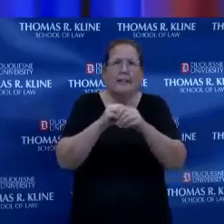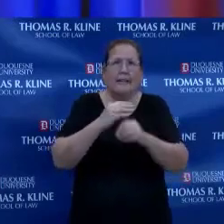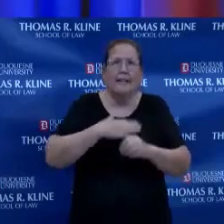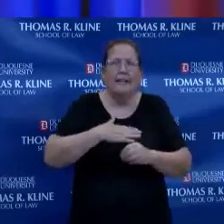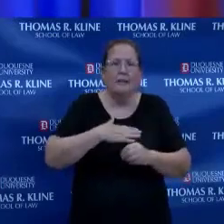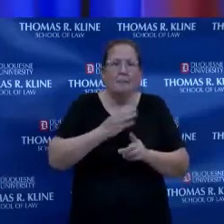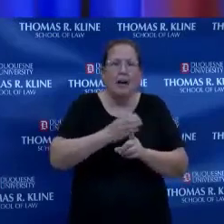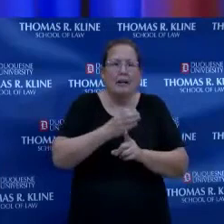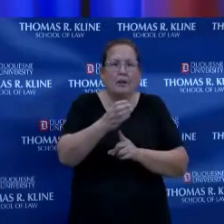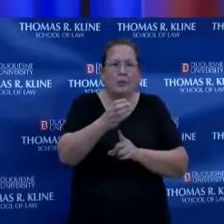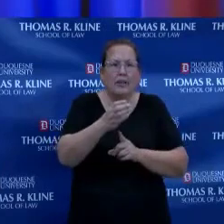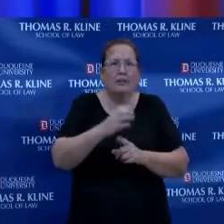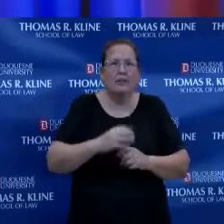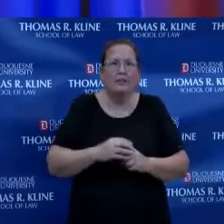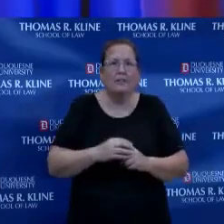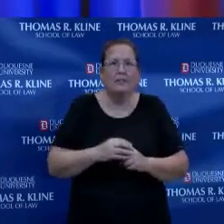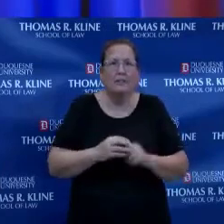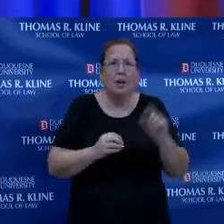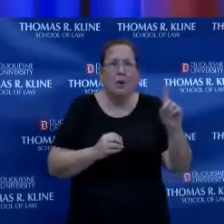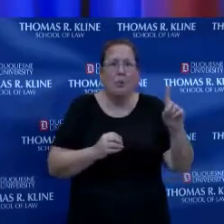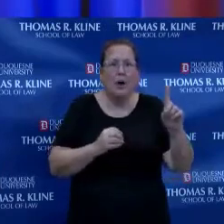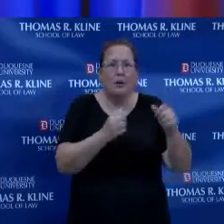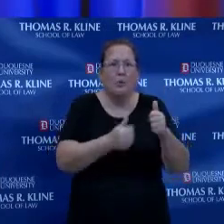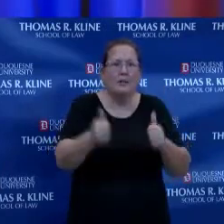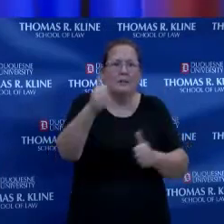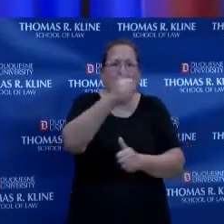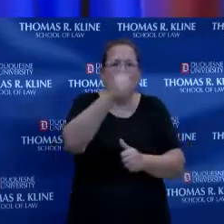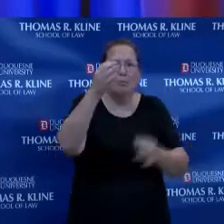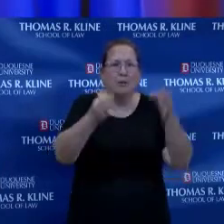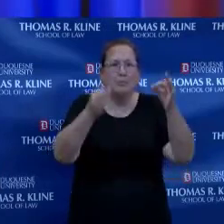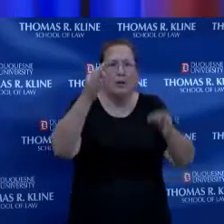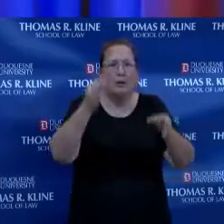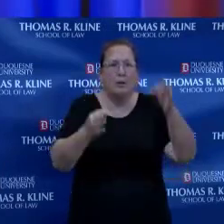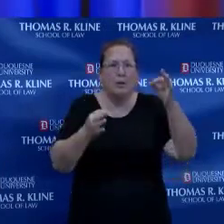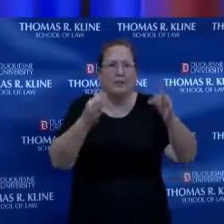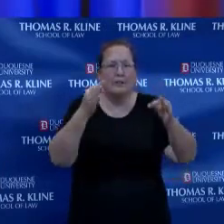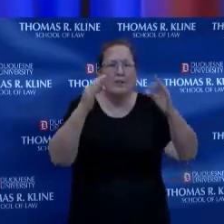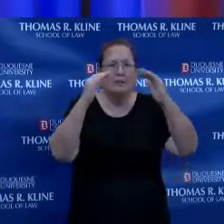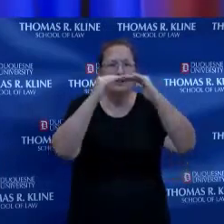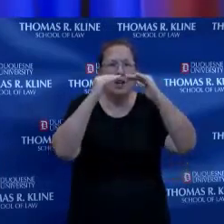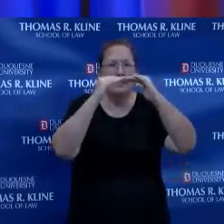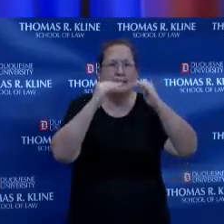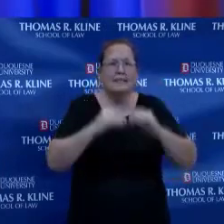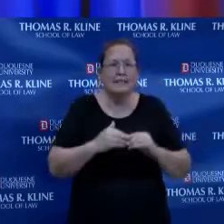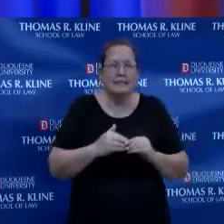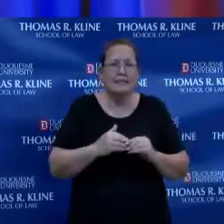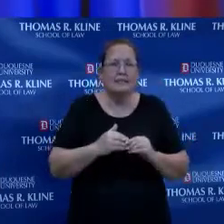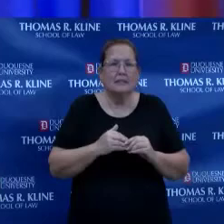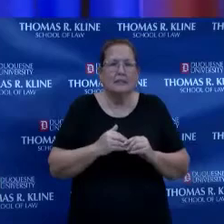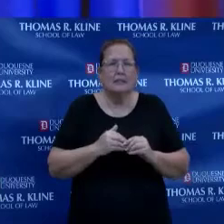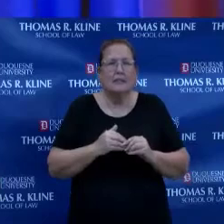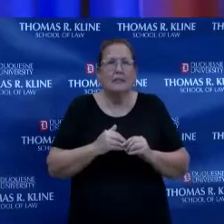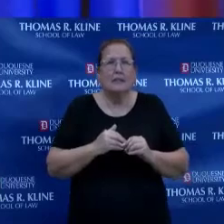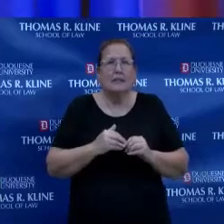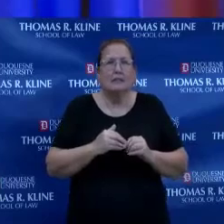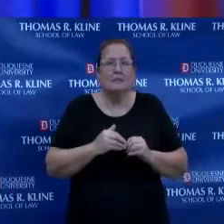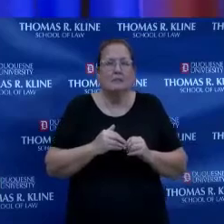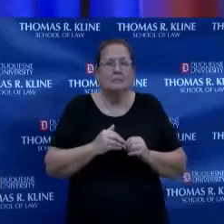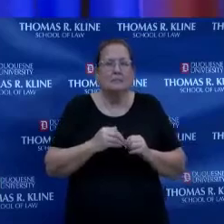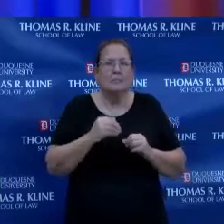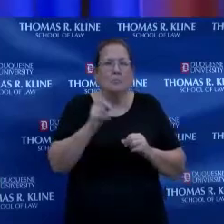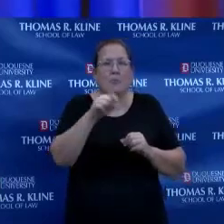two real mentors. One, a Supreme Court Justice, the late Thomas Pomeroy, and then Jim